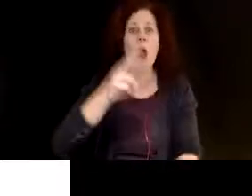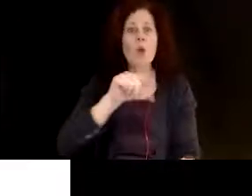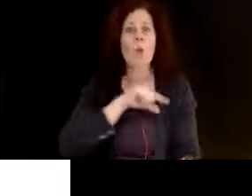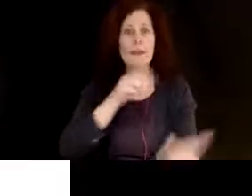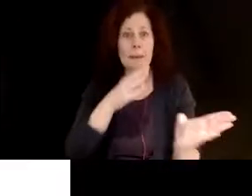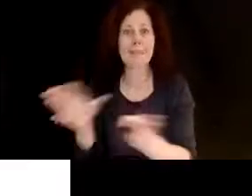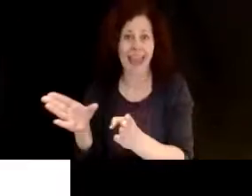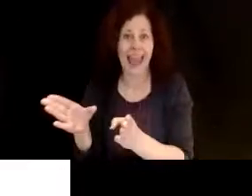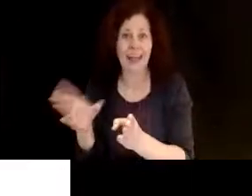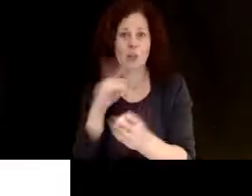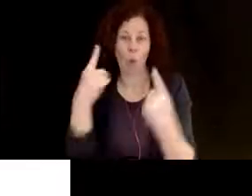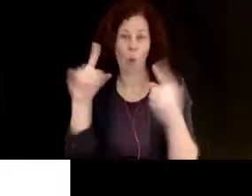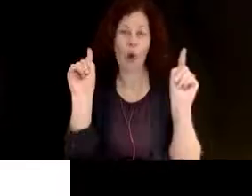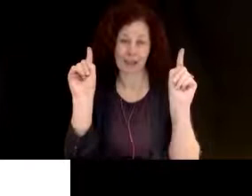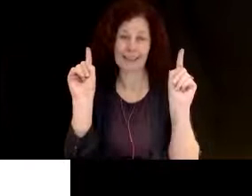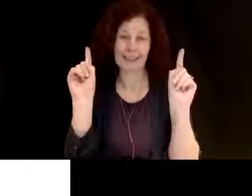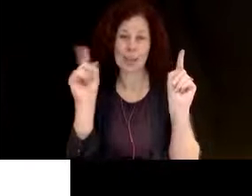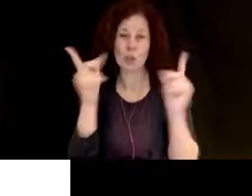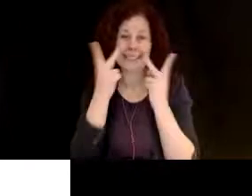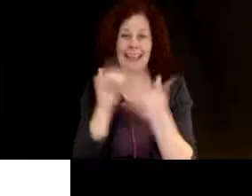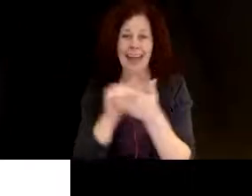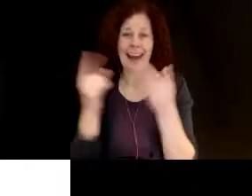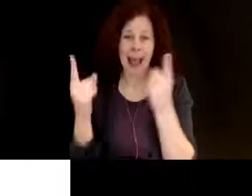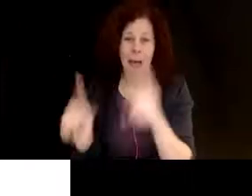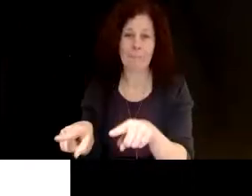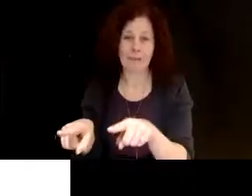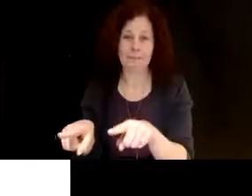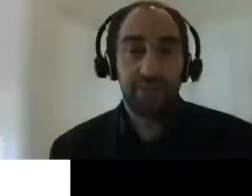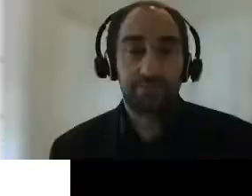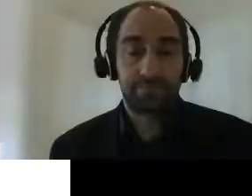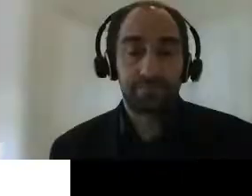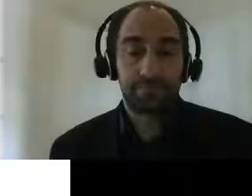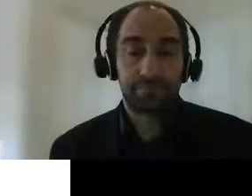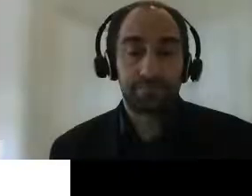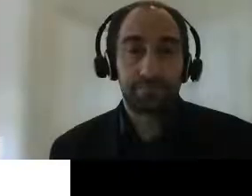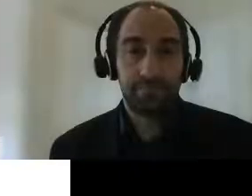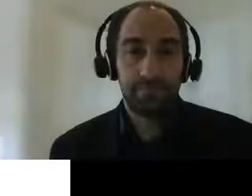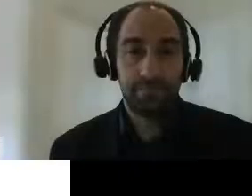and implemented. We want to see that plan be implemented. Next slide.